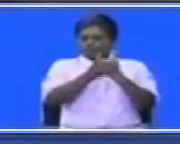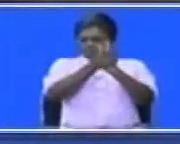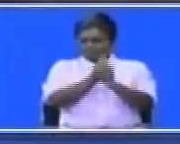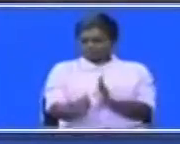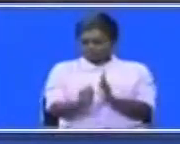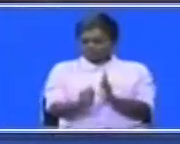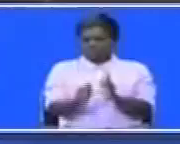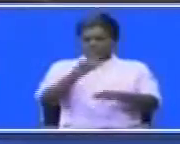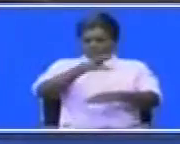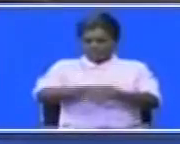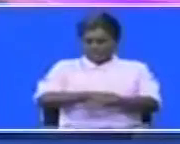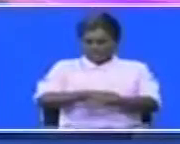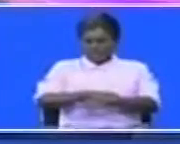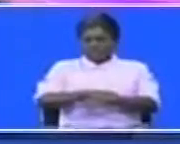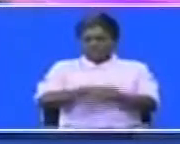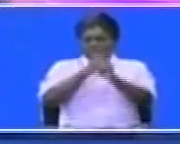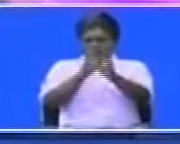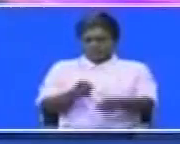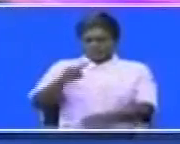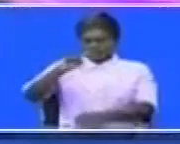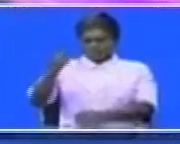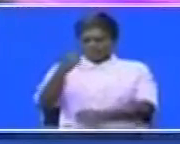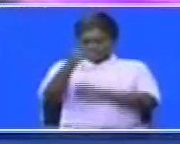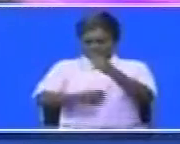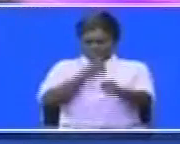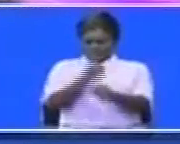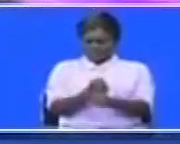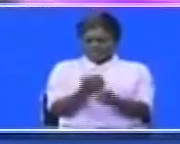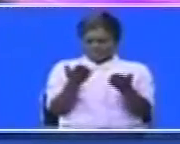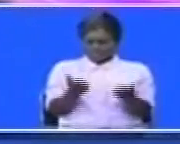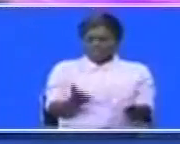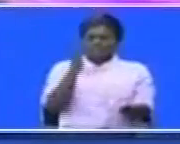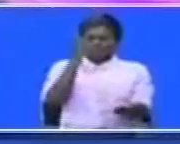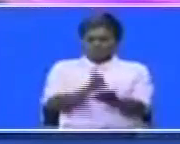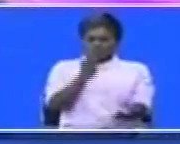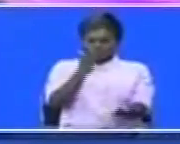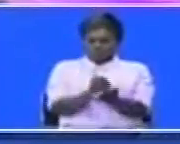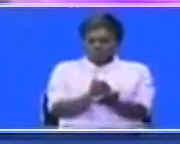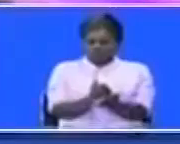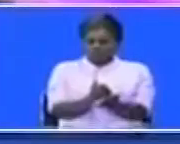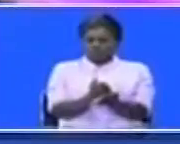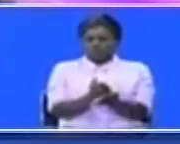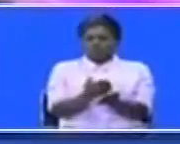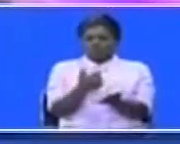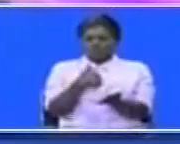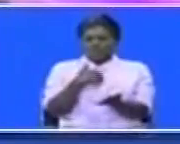RX Lights katika mataji aliyoshinda. My first year, so it's a bit difficult learning about the car still.